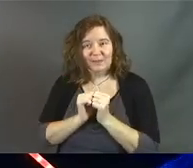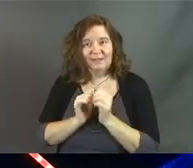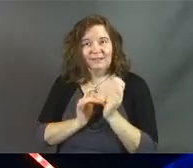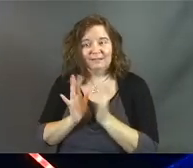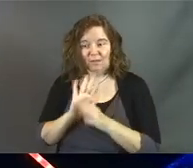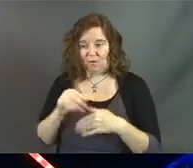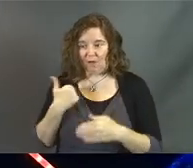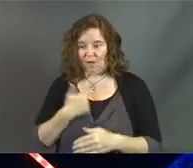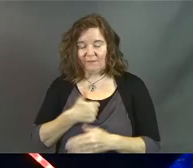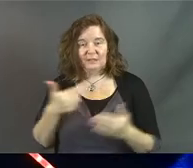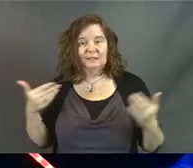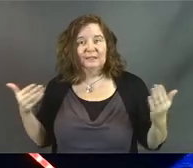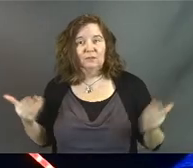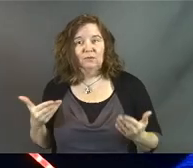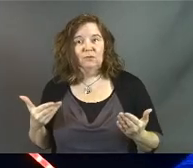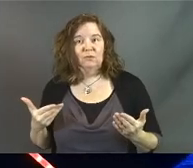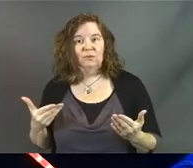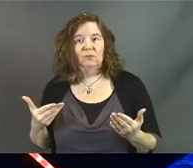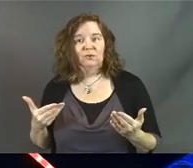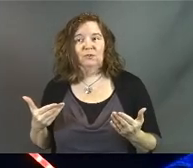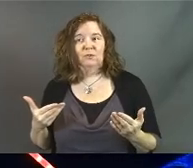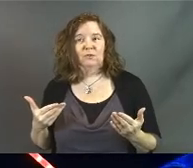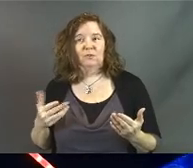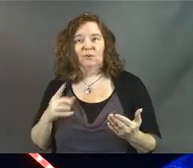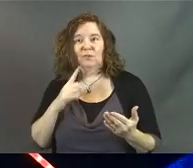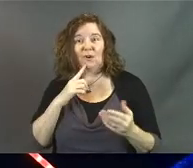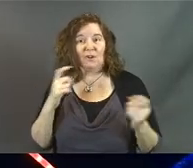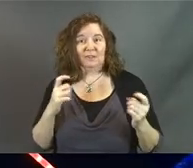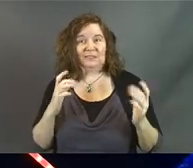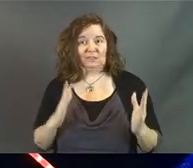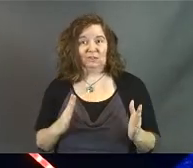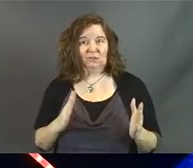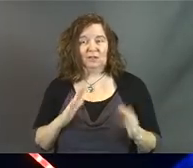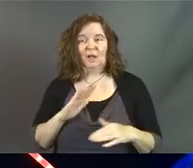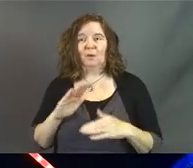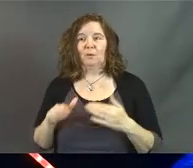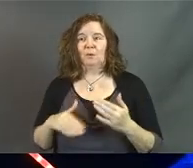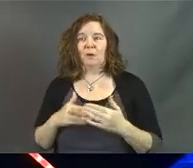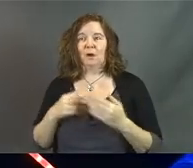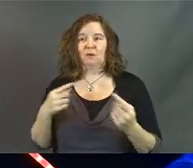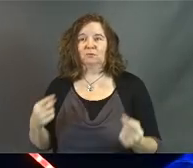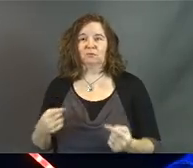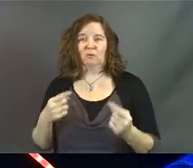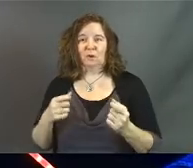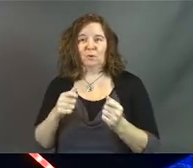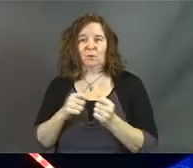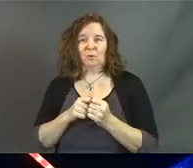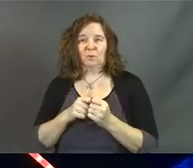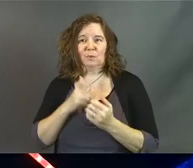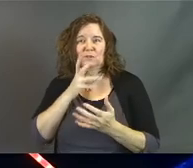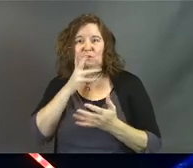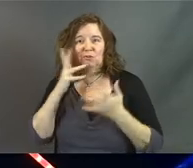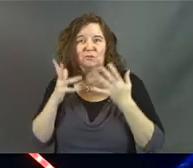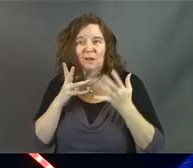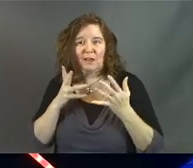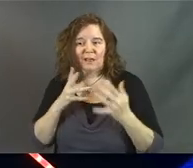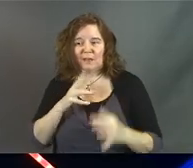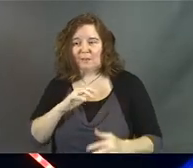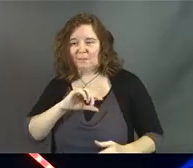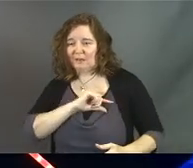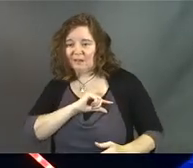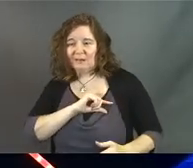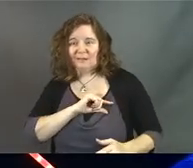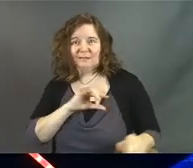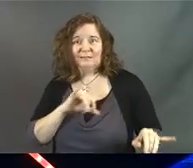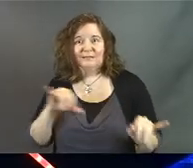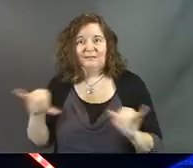And all of us here are sinners. And we've all struggled with shame. We've all struggled with guilt.